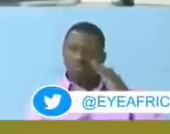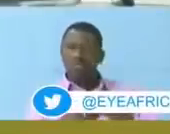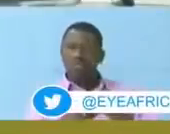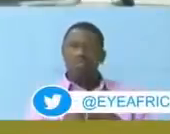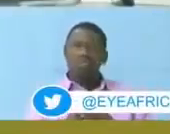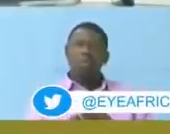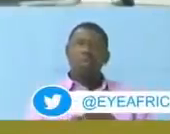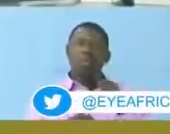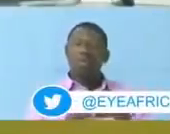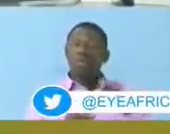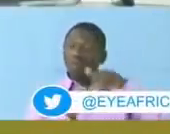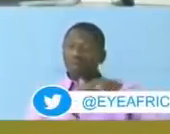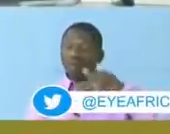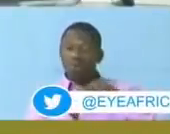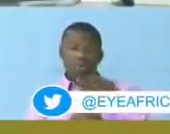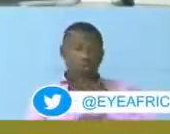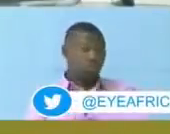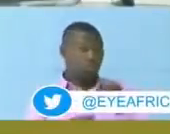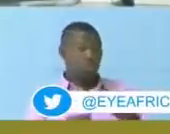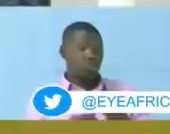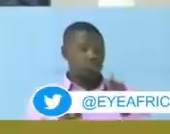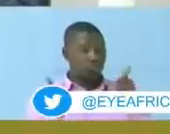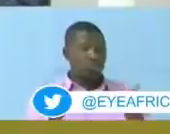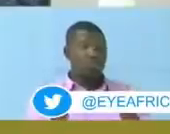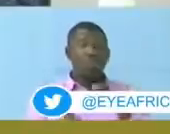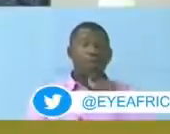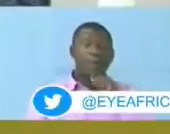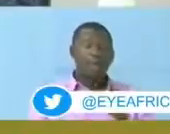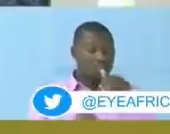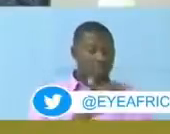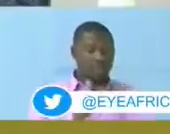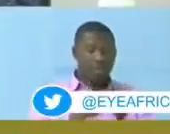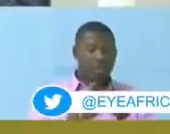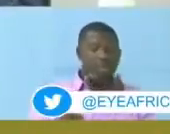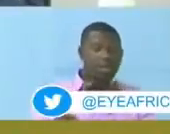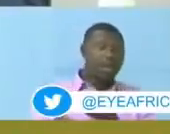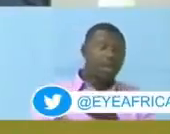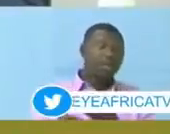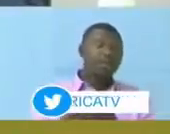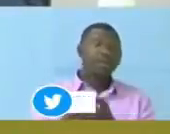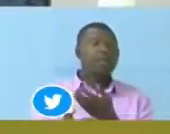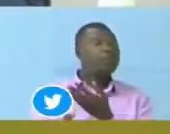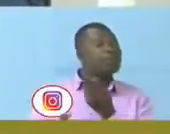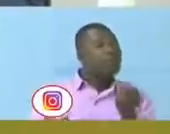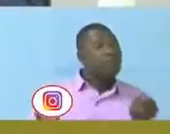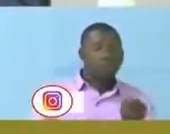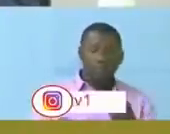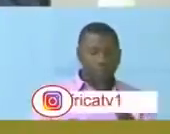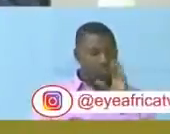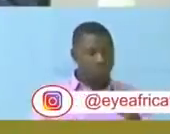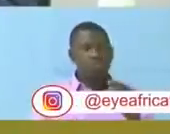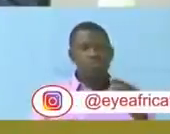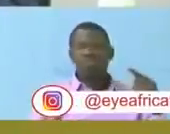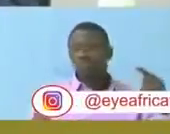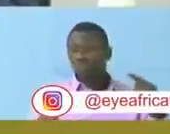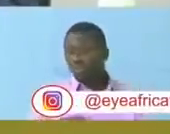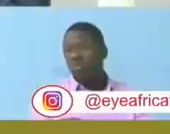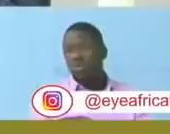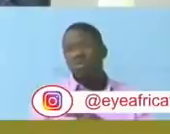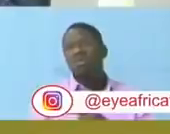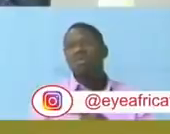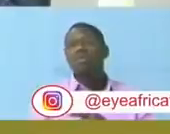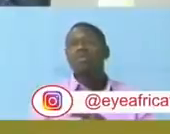But even among those good men, some of them did wrong.